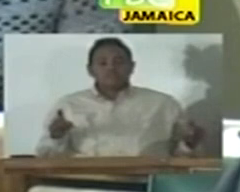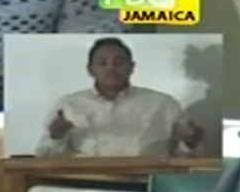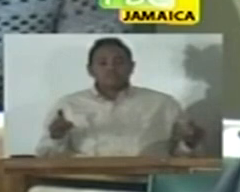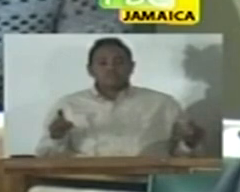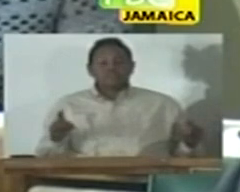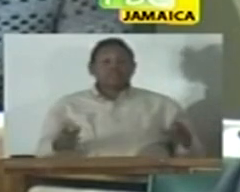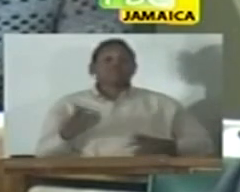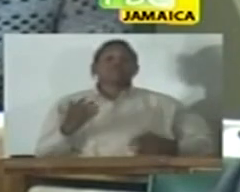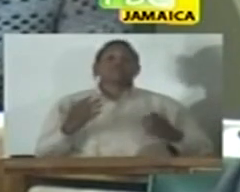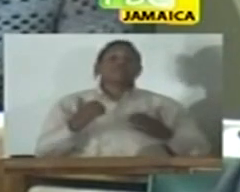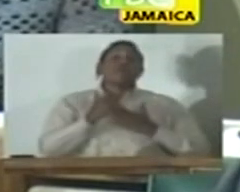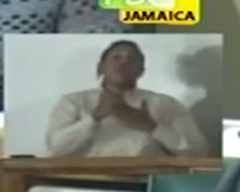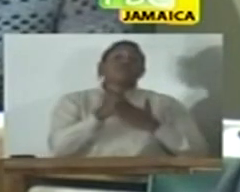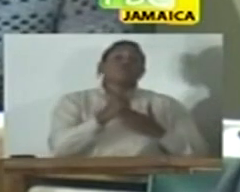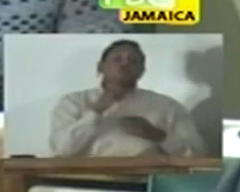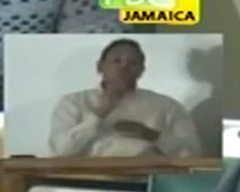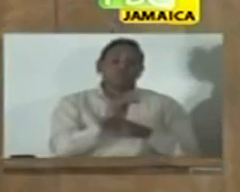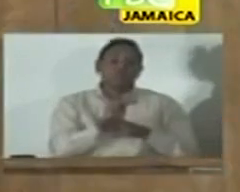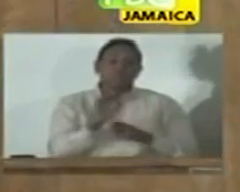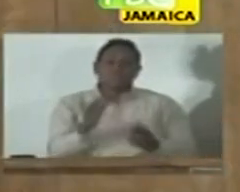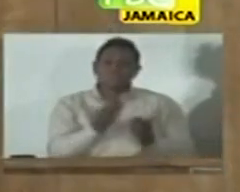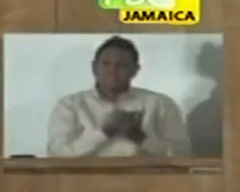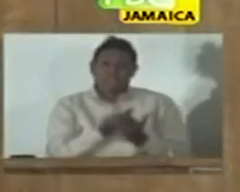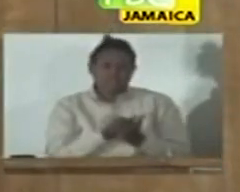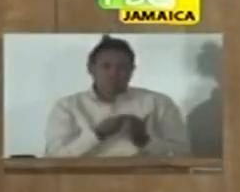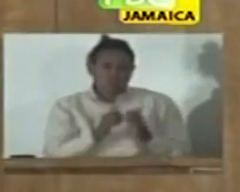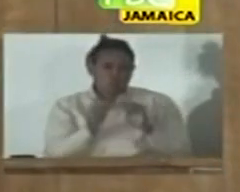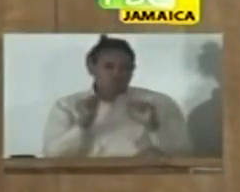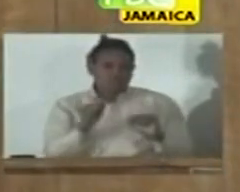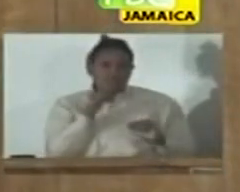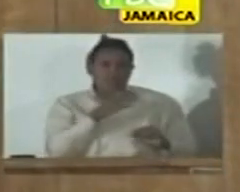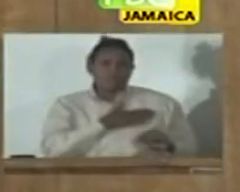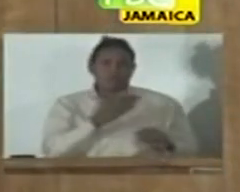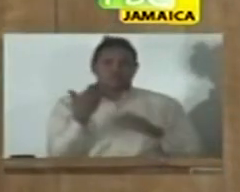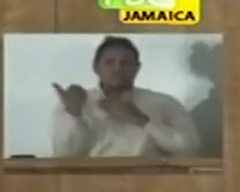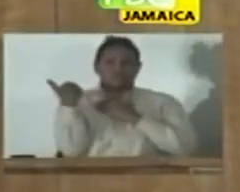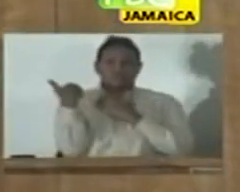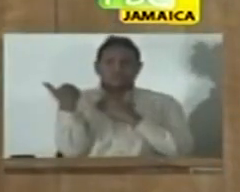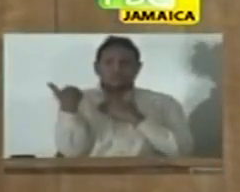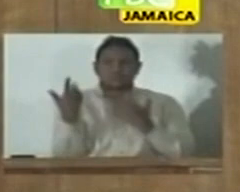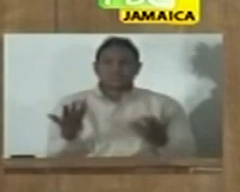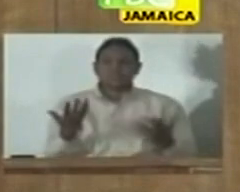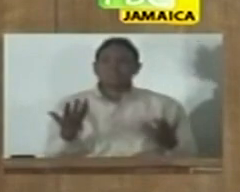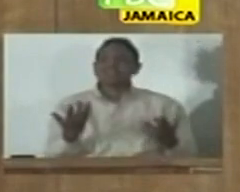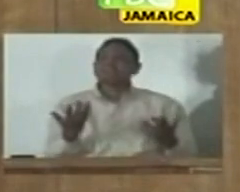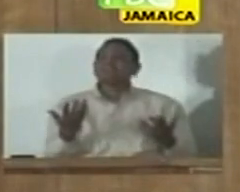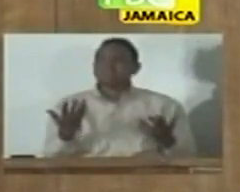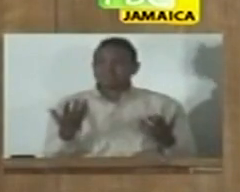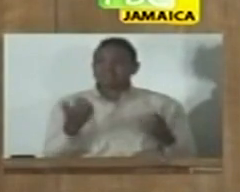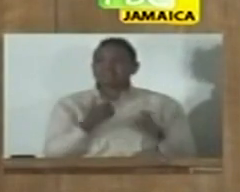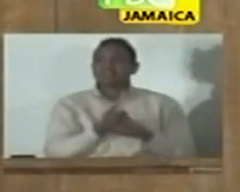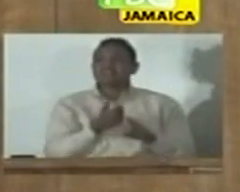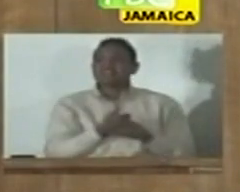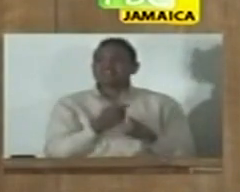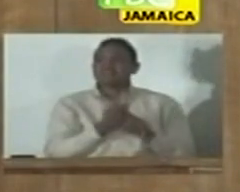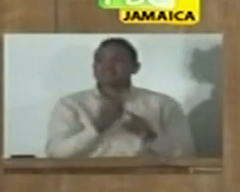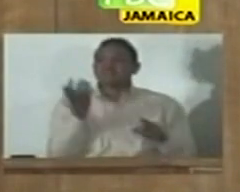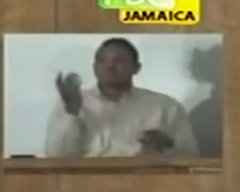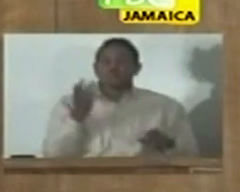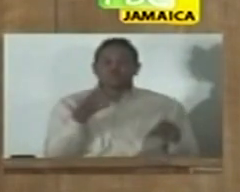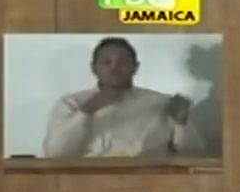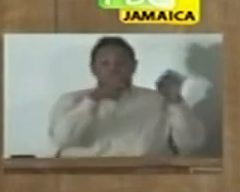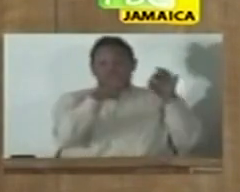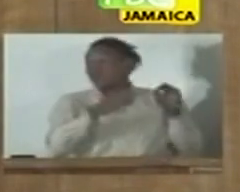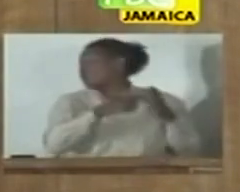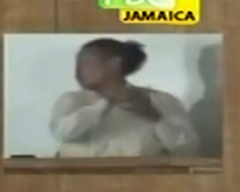to the Minister of Finance, how can it not be my duty to highlight those so